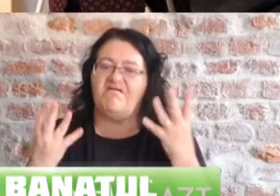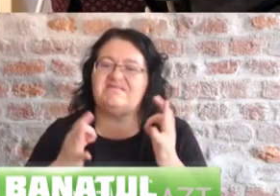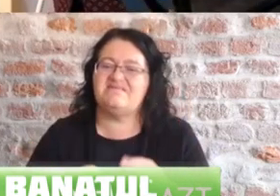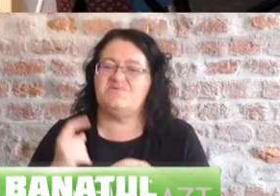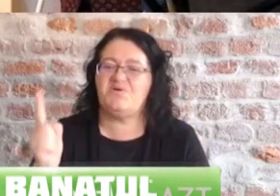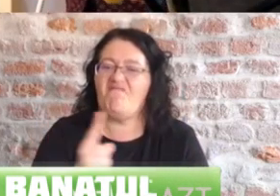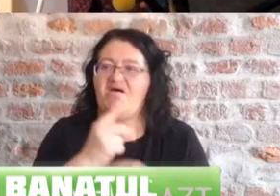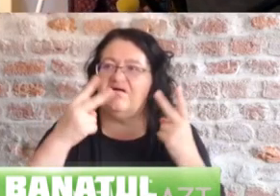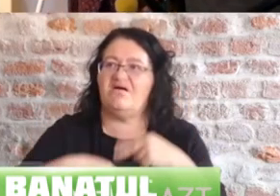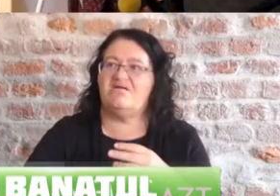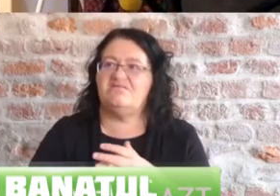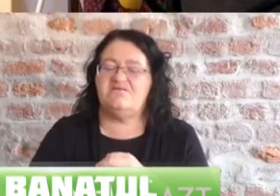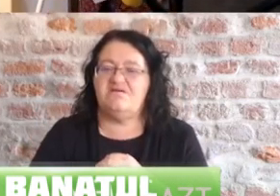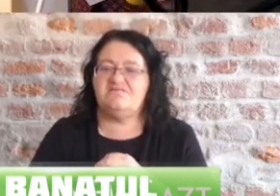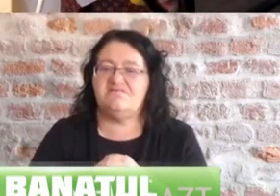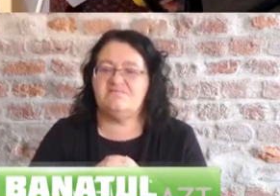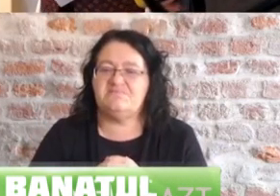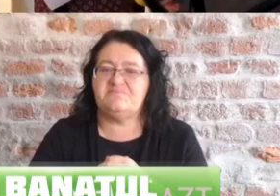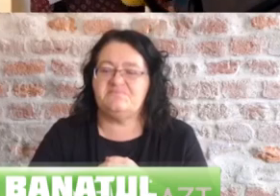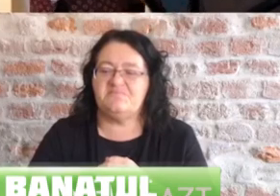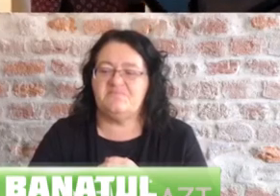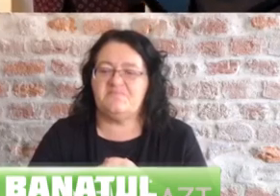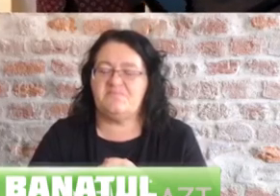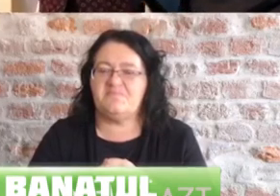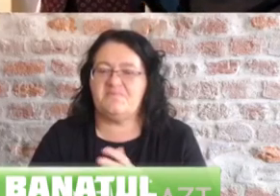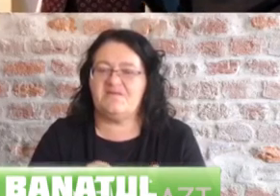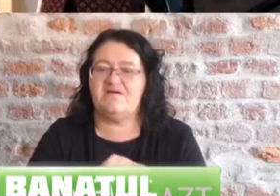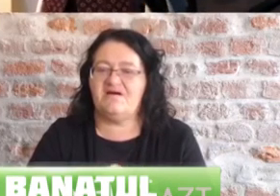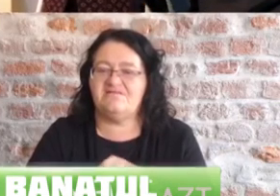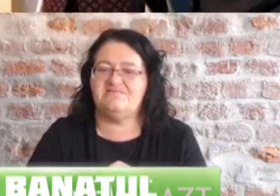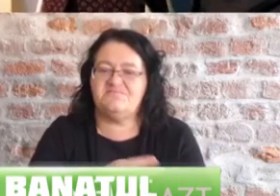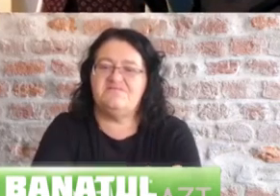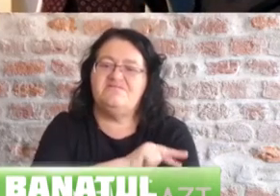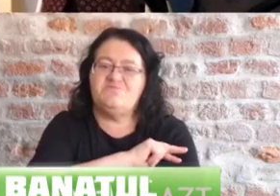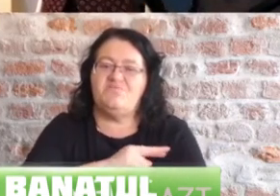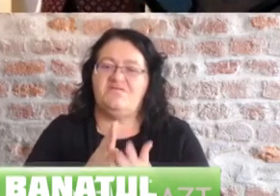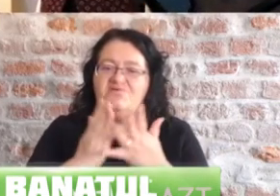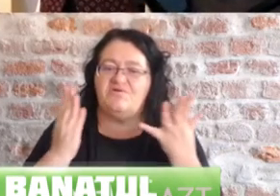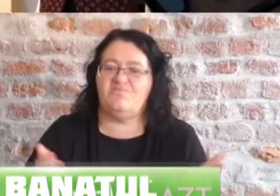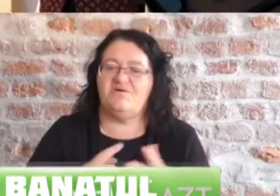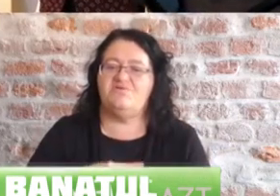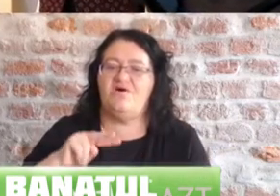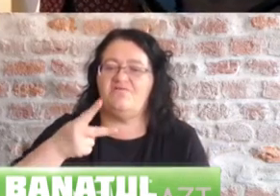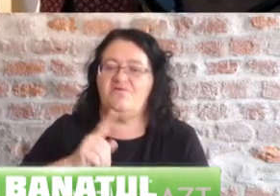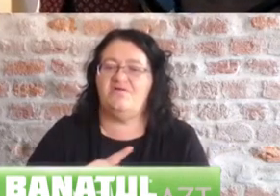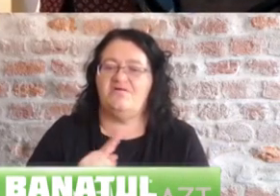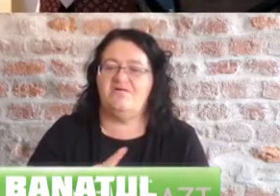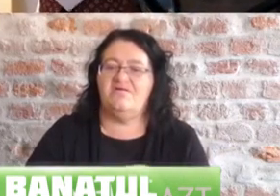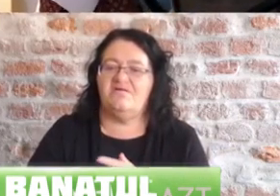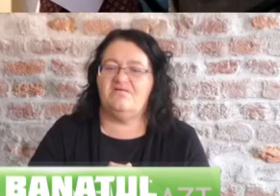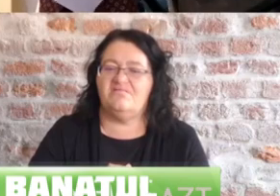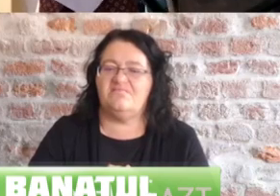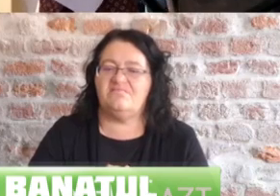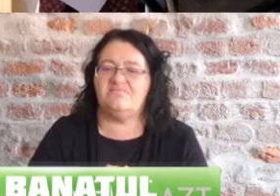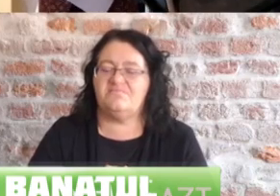everyone felt the same feeling which I have felt. And second